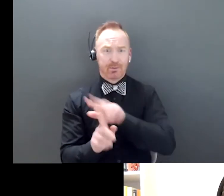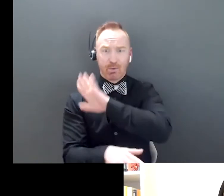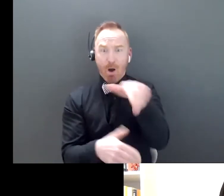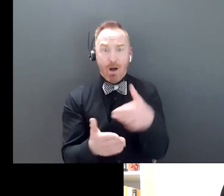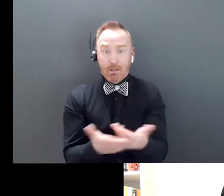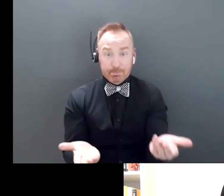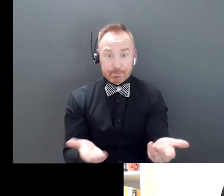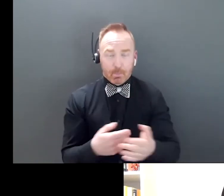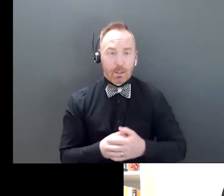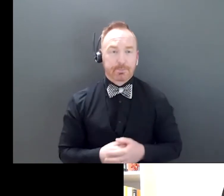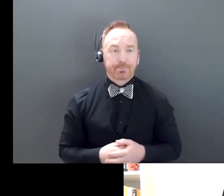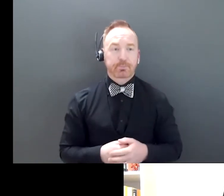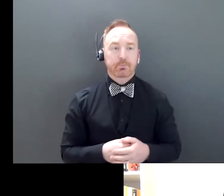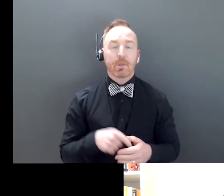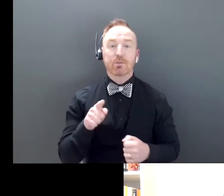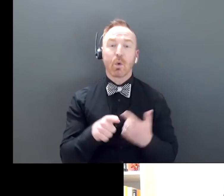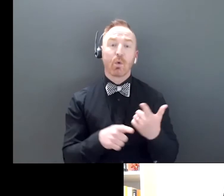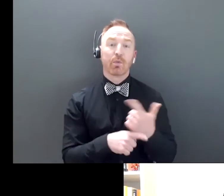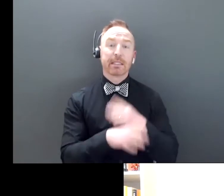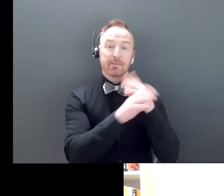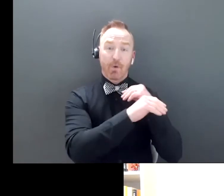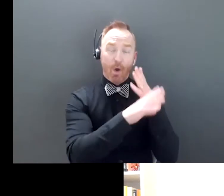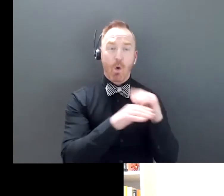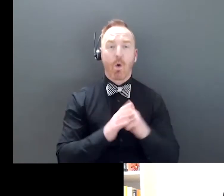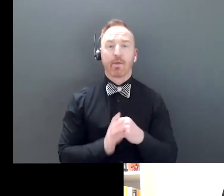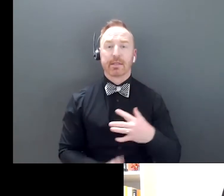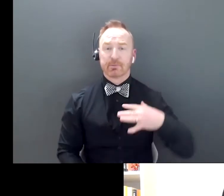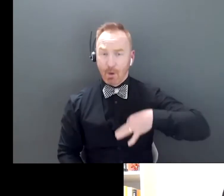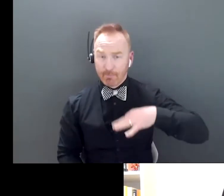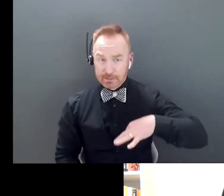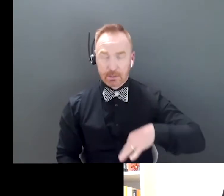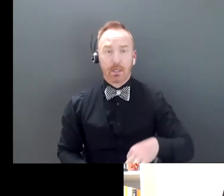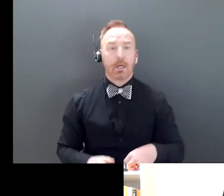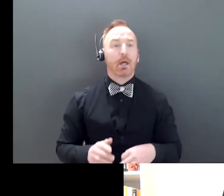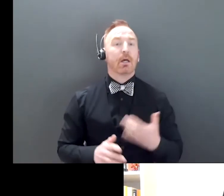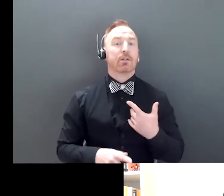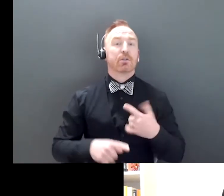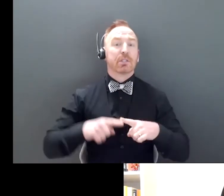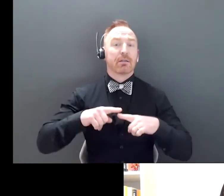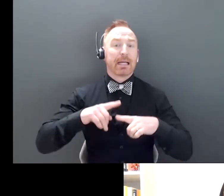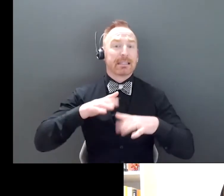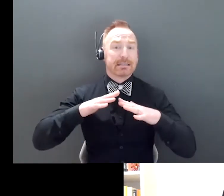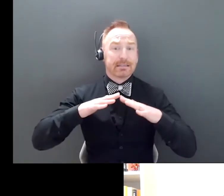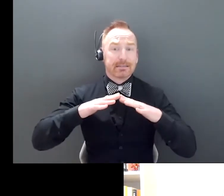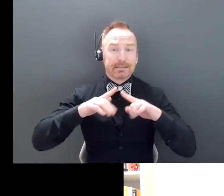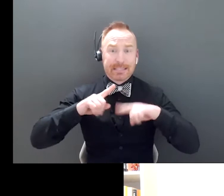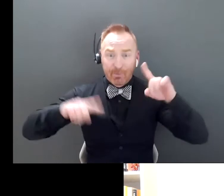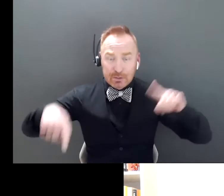on this in this conference, there's a wide diversity of people with lived experience,